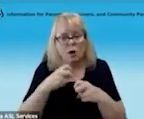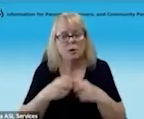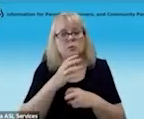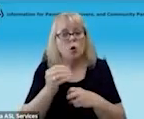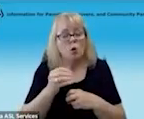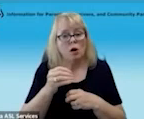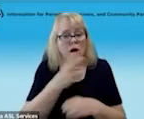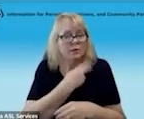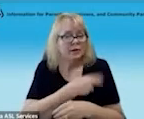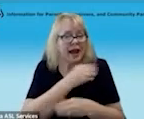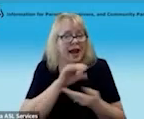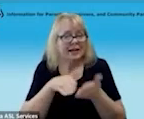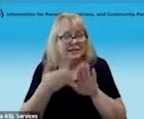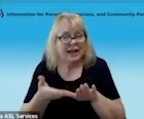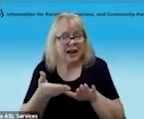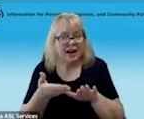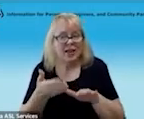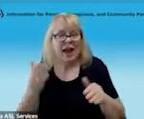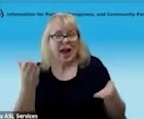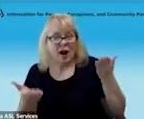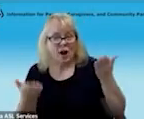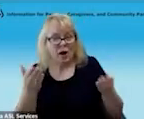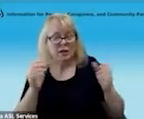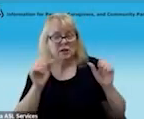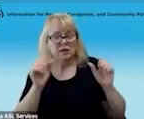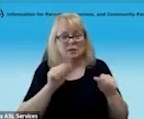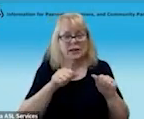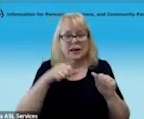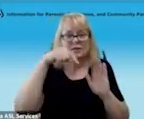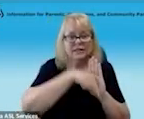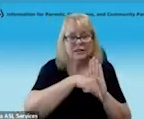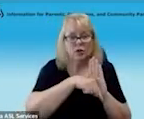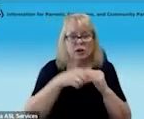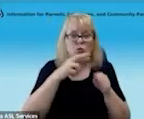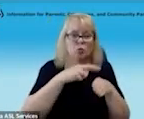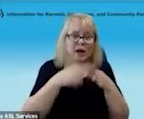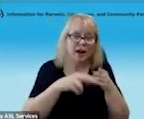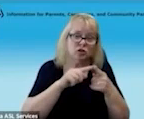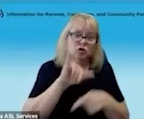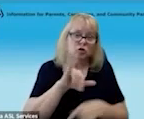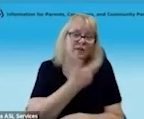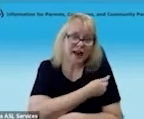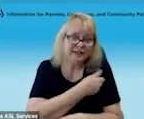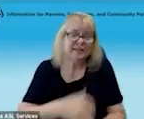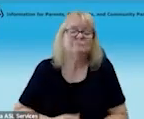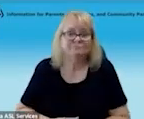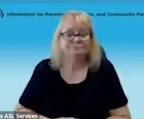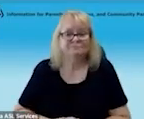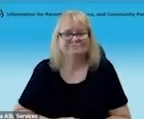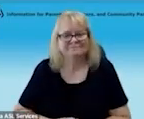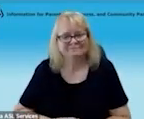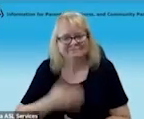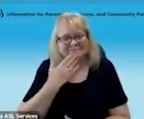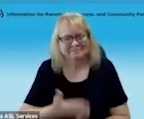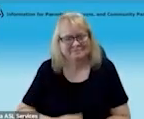future. So the known risks of getting COVID and the possible severe complications, such as long-term health problems, hospitalization, and even